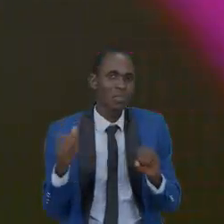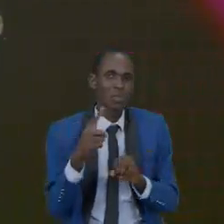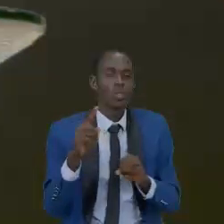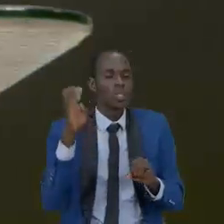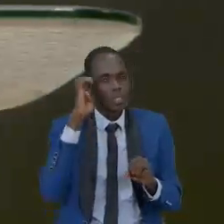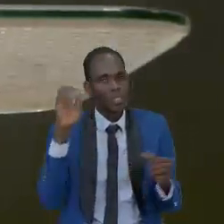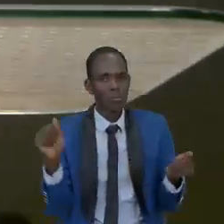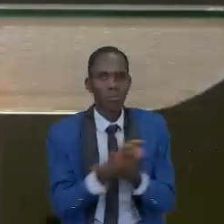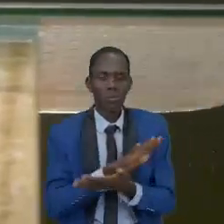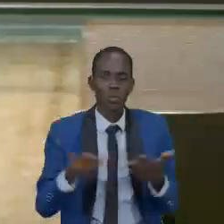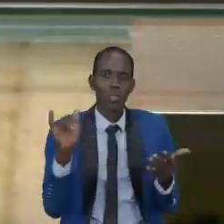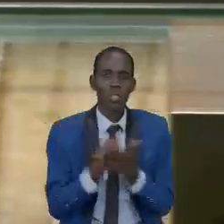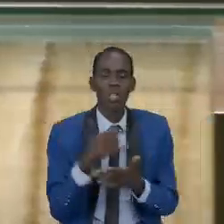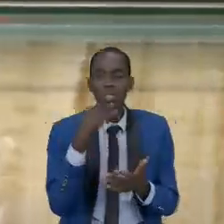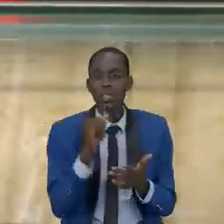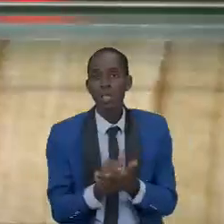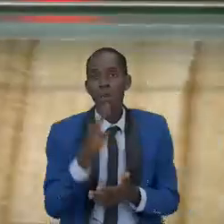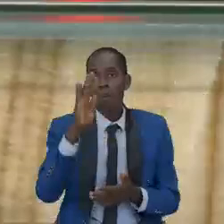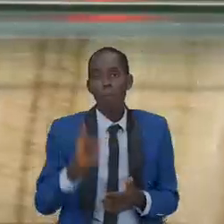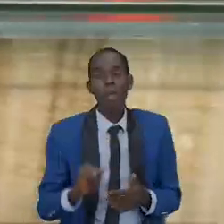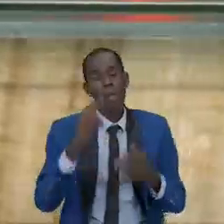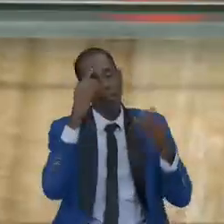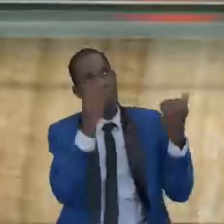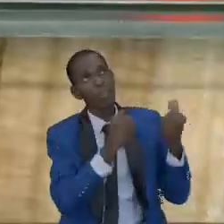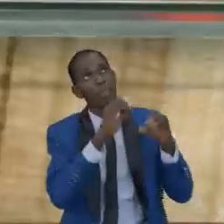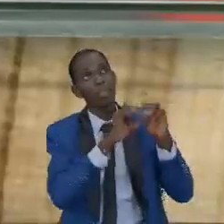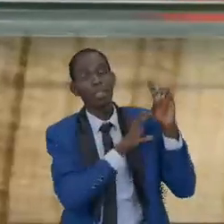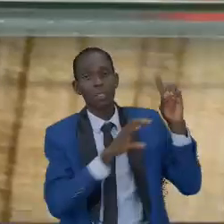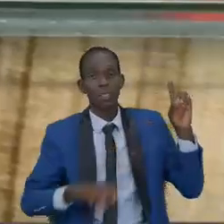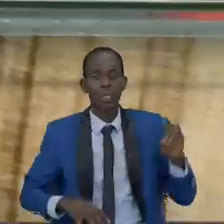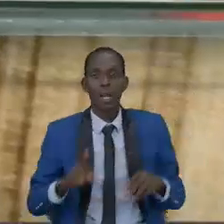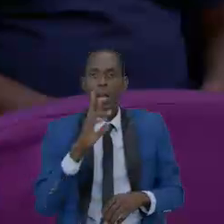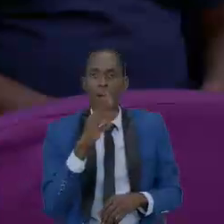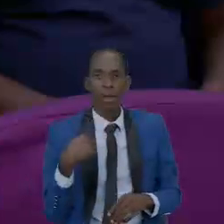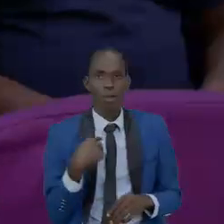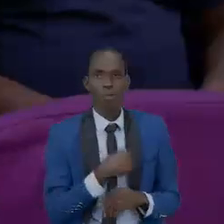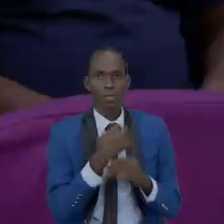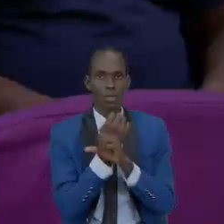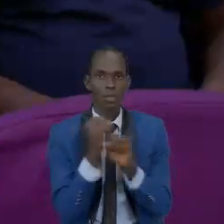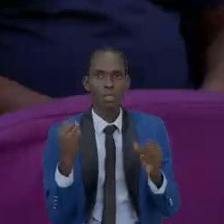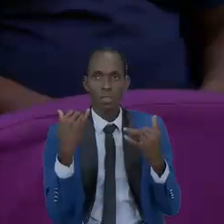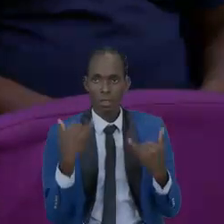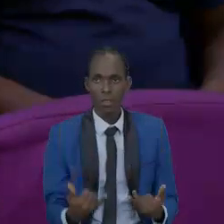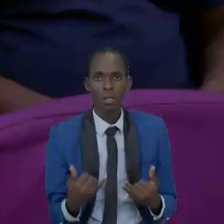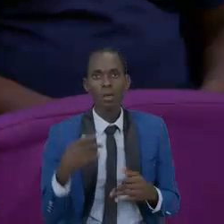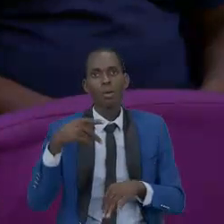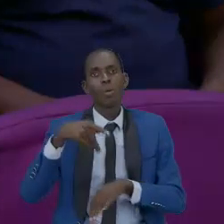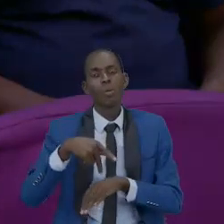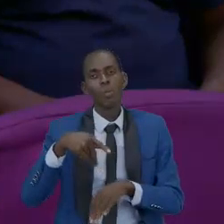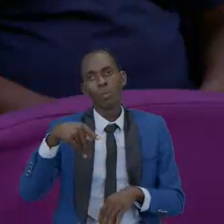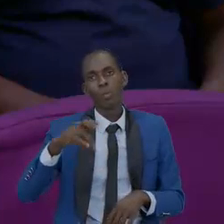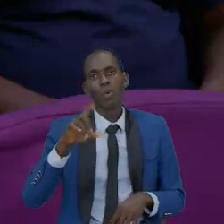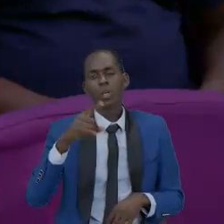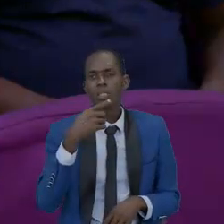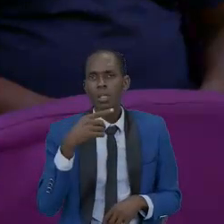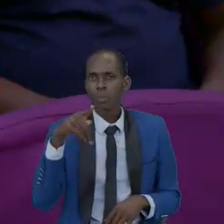that. And he said, by faith, faith in Christ, are we saved? Now, Paul the apostle said, Peter, you know what you're doing